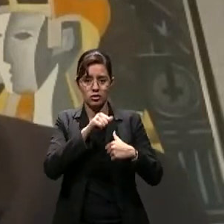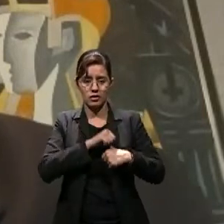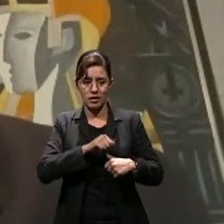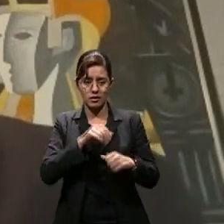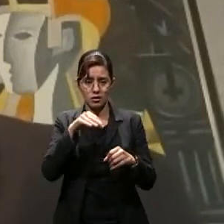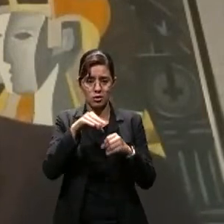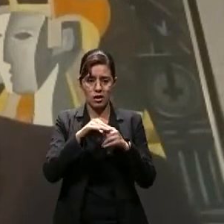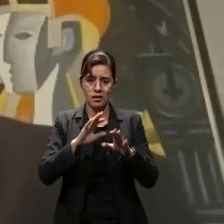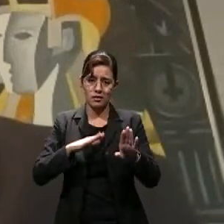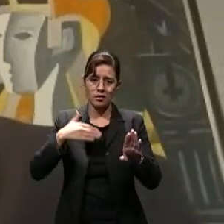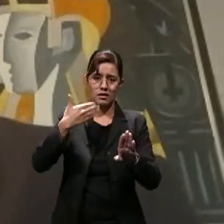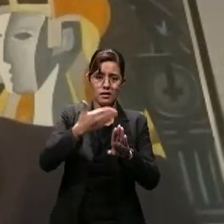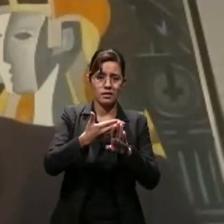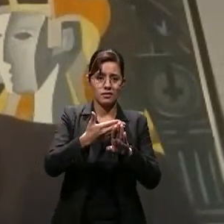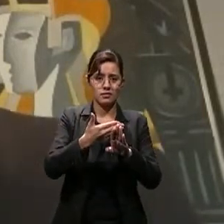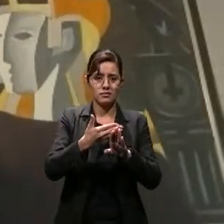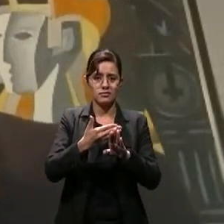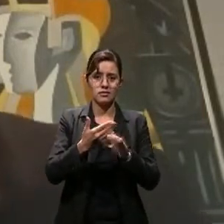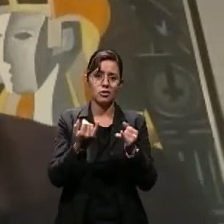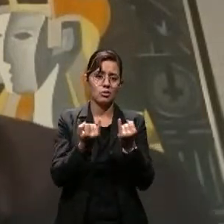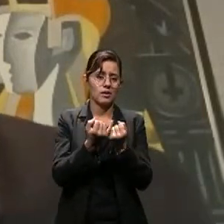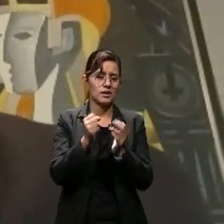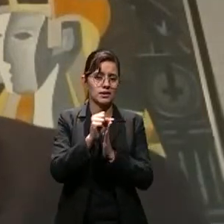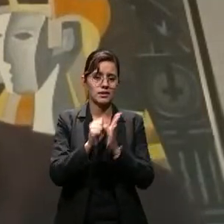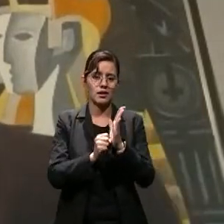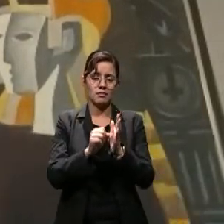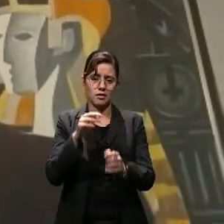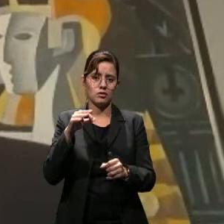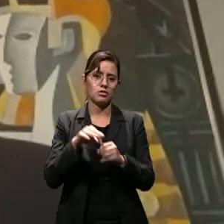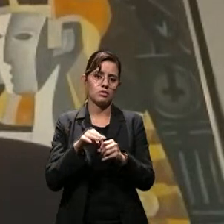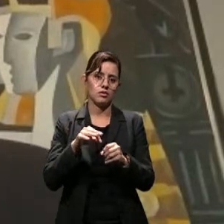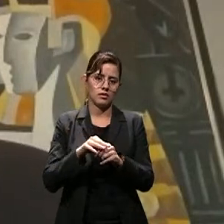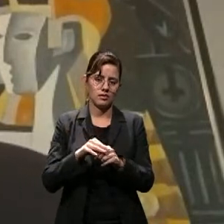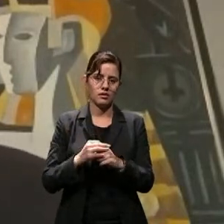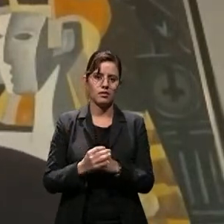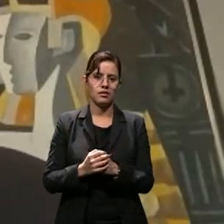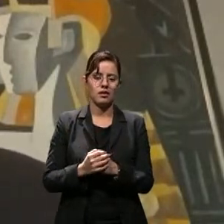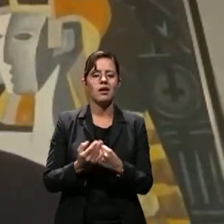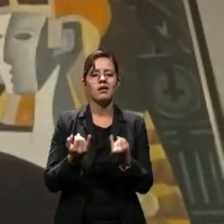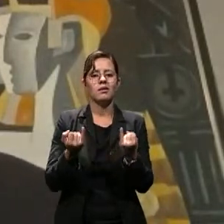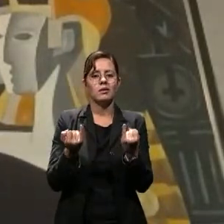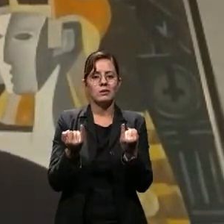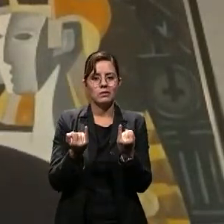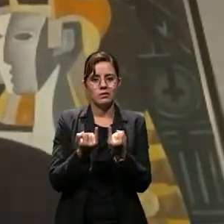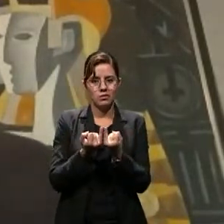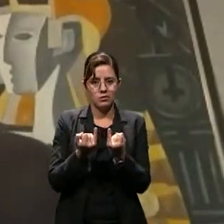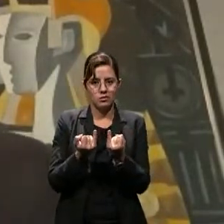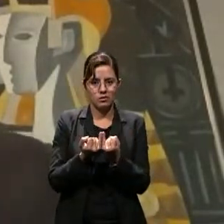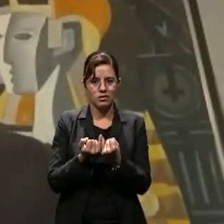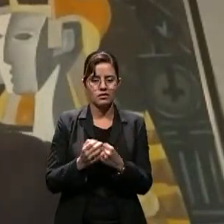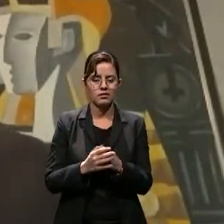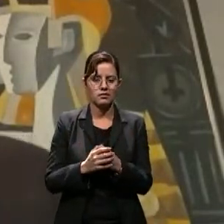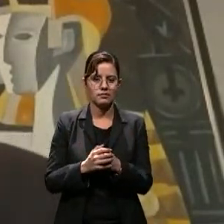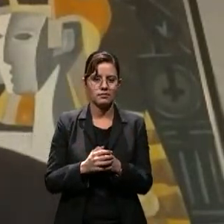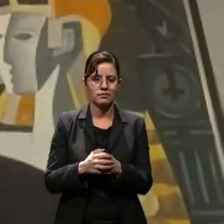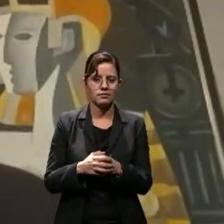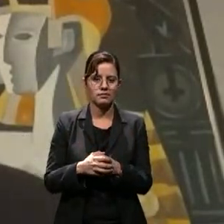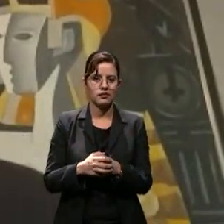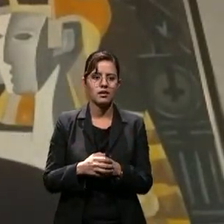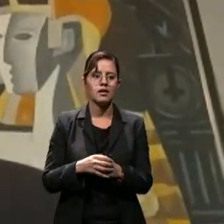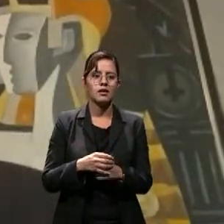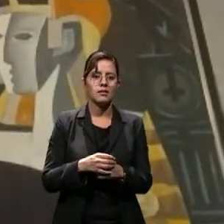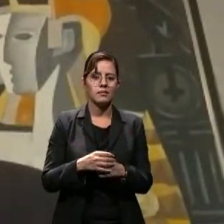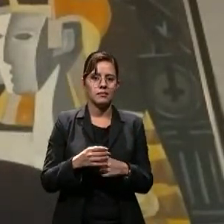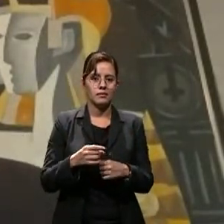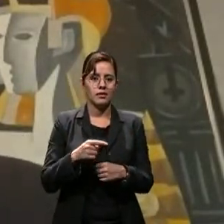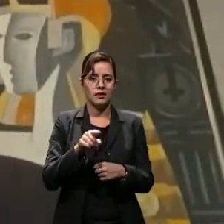only attack the electoral authority, but the electoral electoral institution as a whole. And more